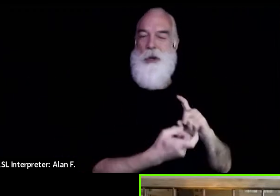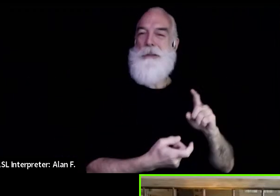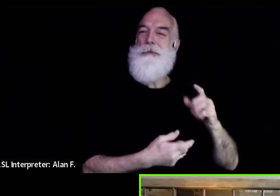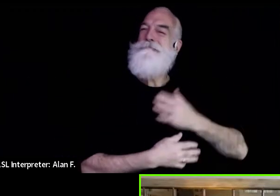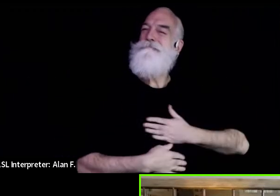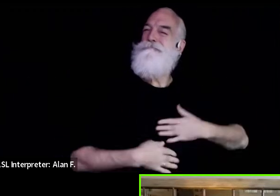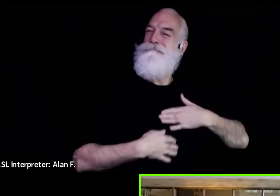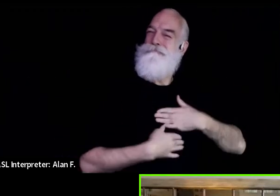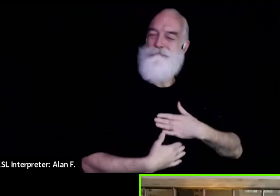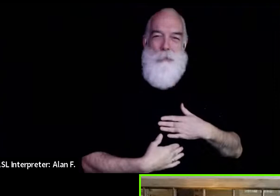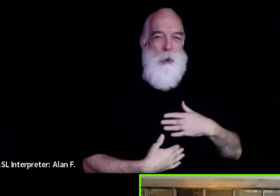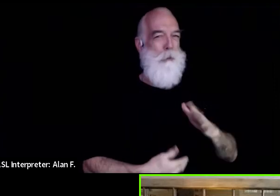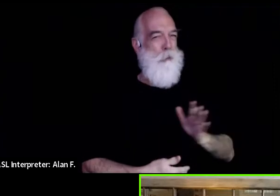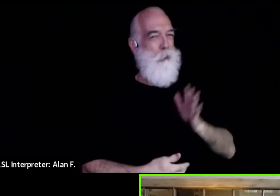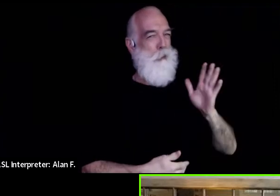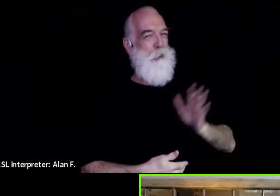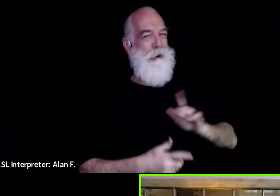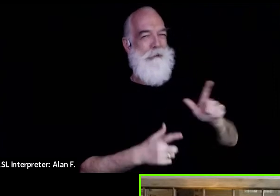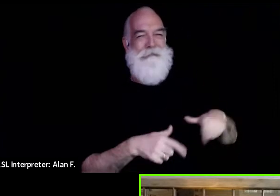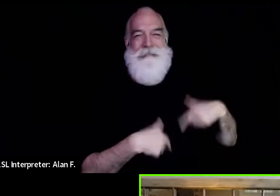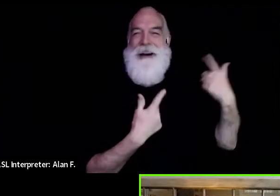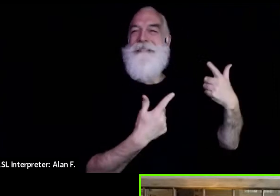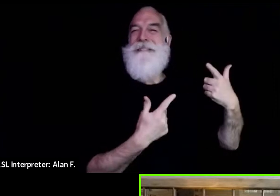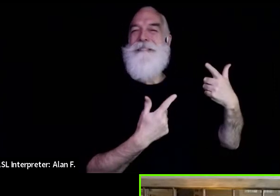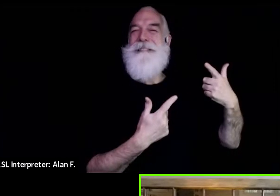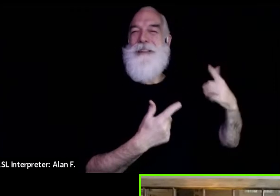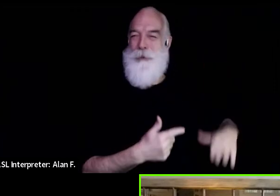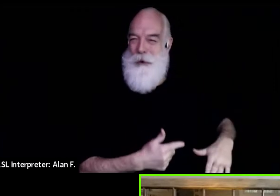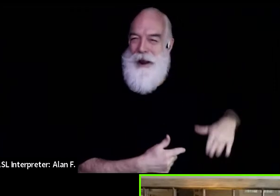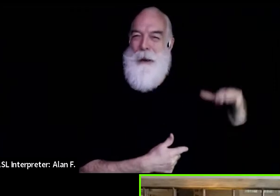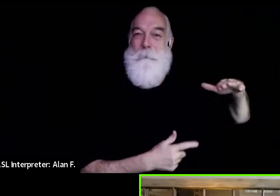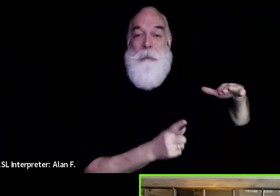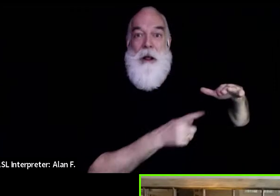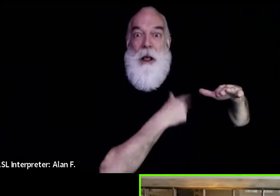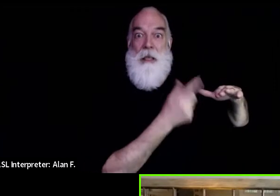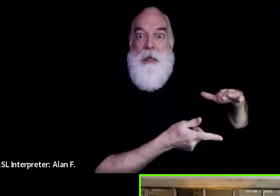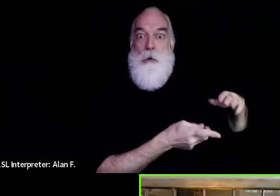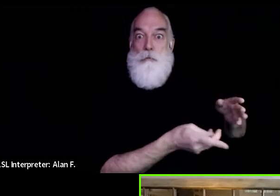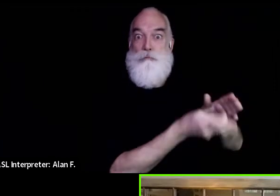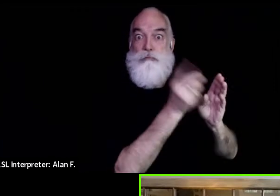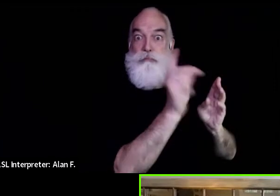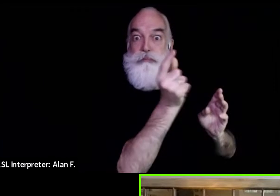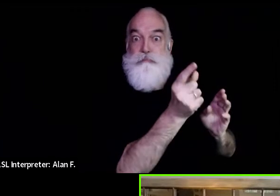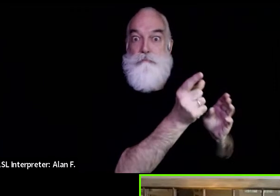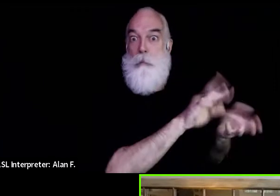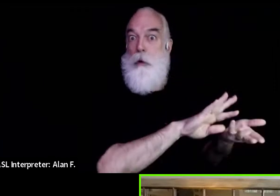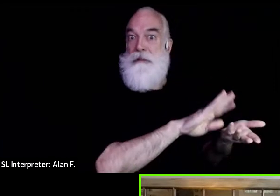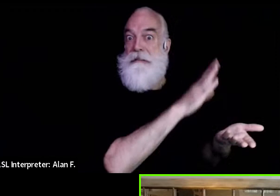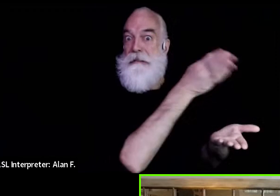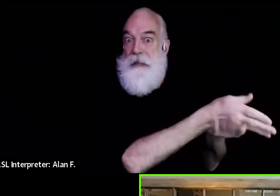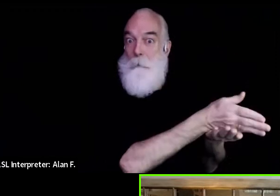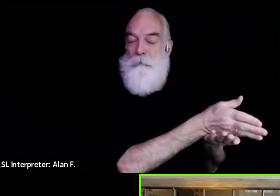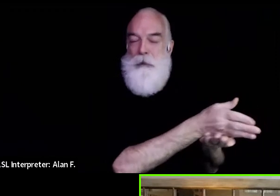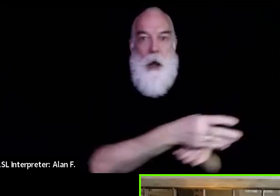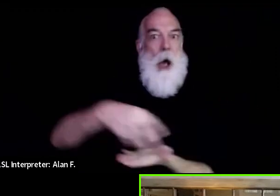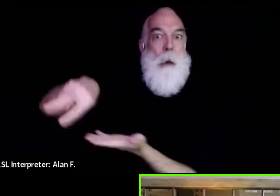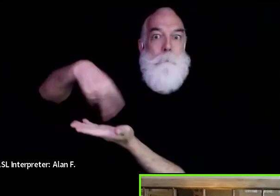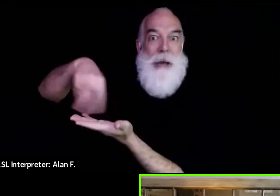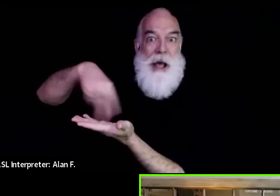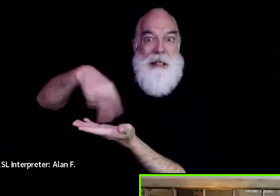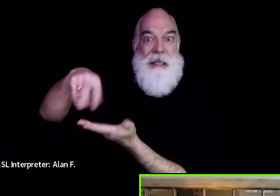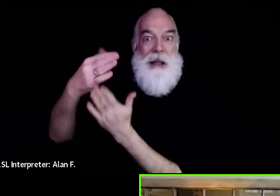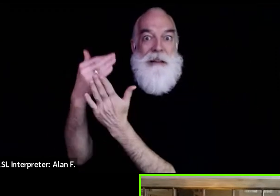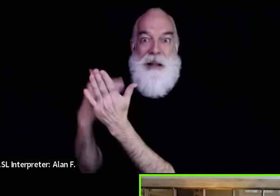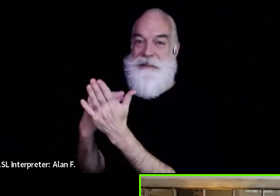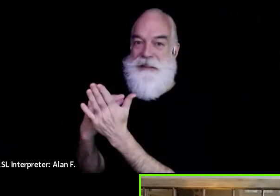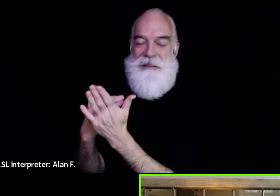8 years of my life disappeared literally overnight. And I've said ballet lessons on weekends were traded for